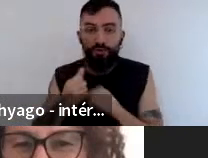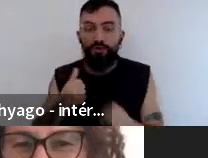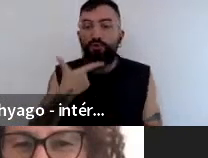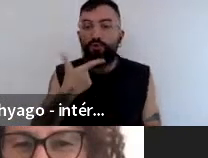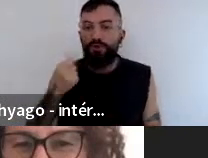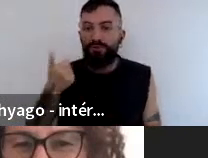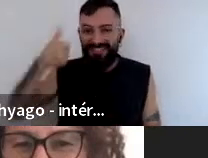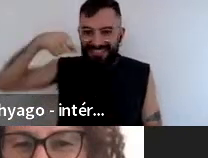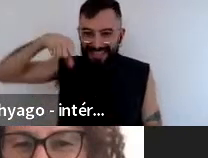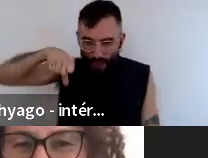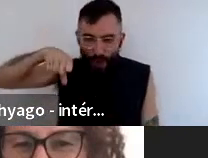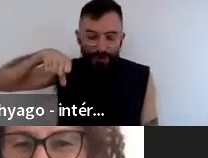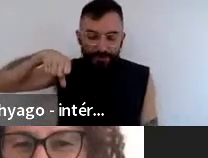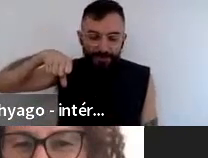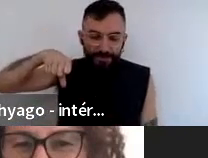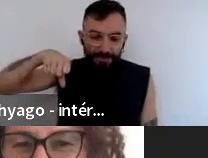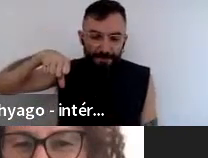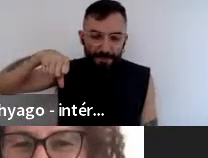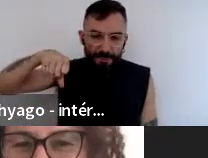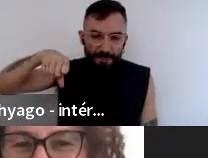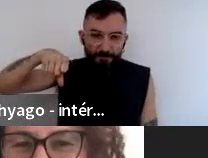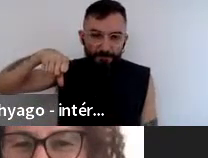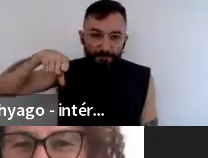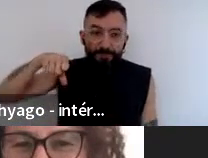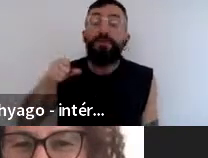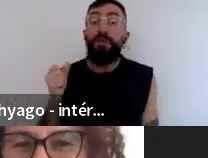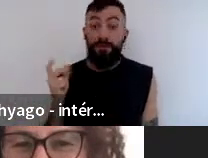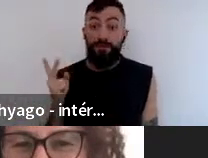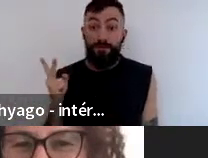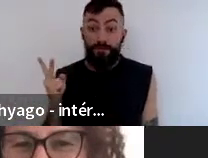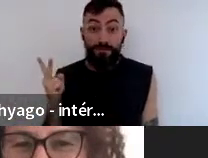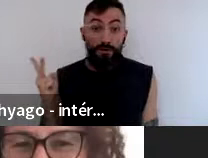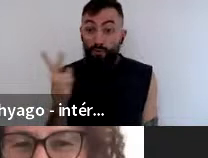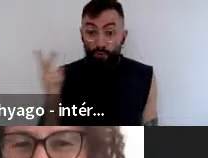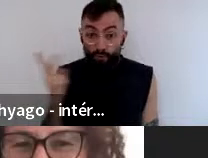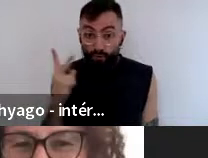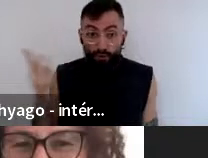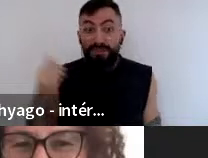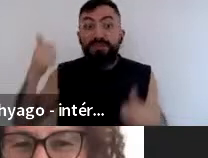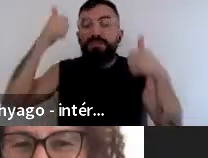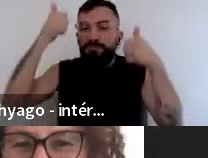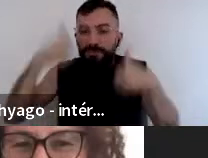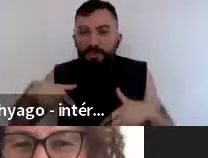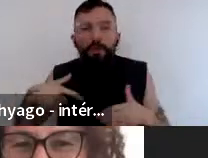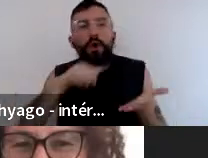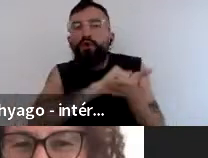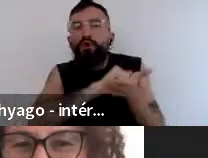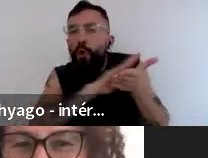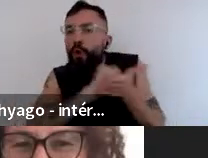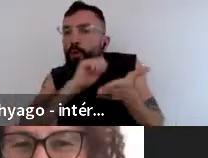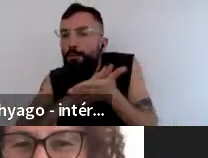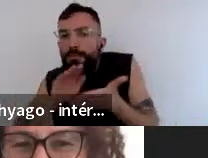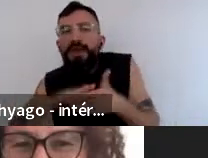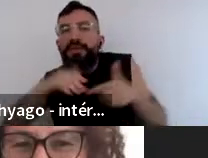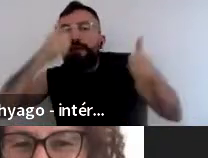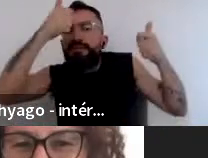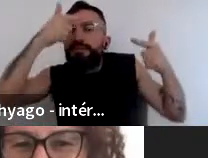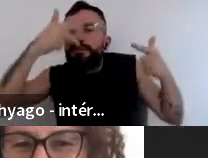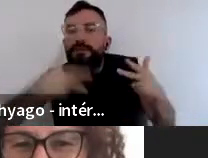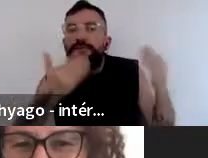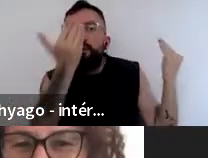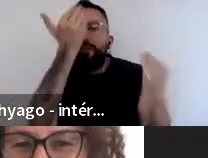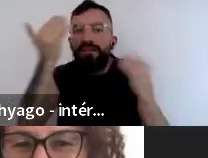2019. So they have documented, described, and analyzed formal and motivational aspects of